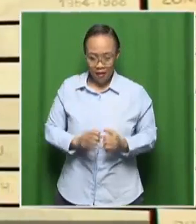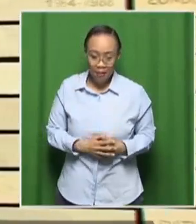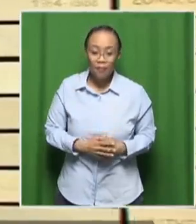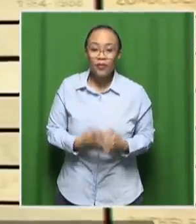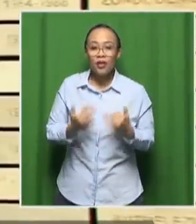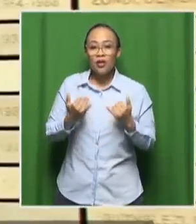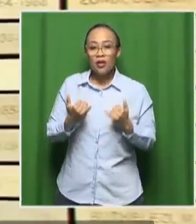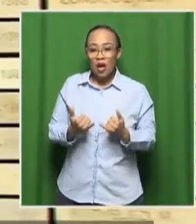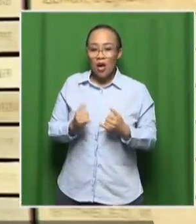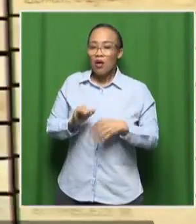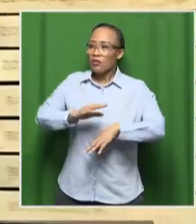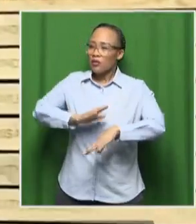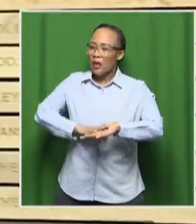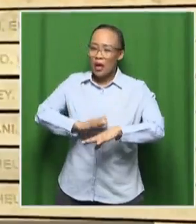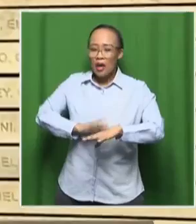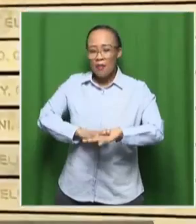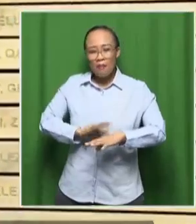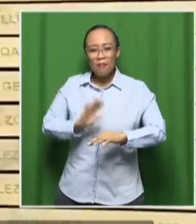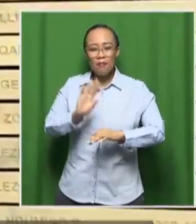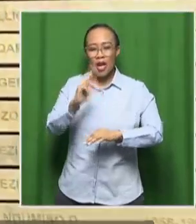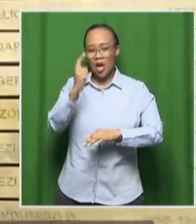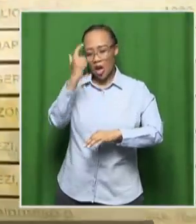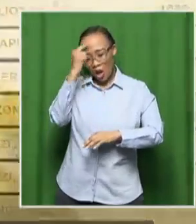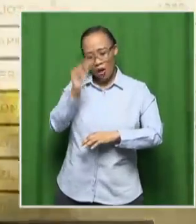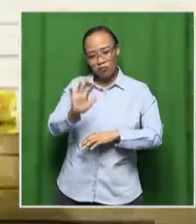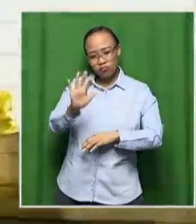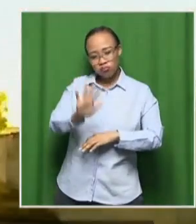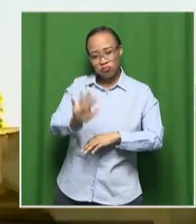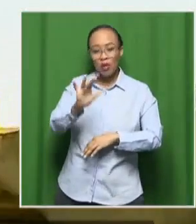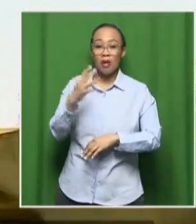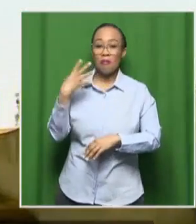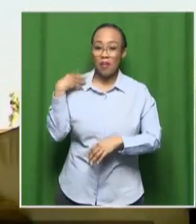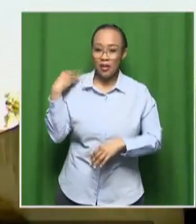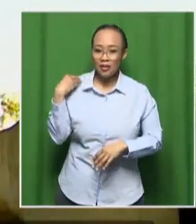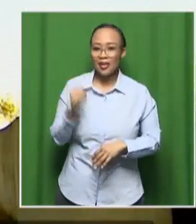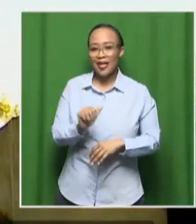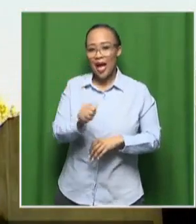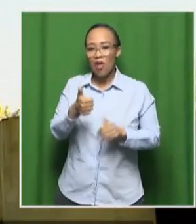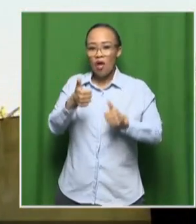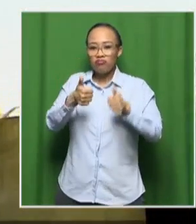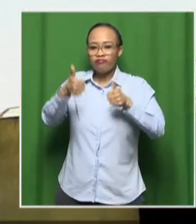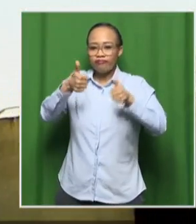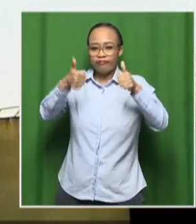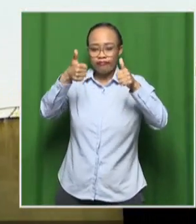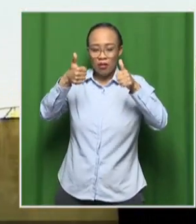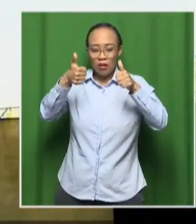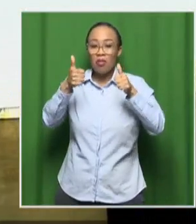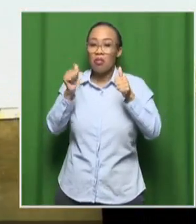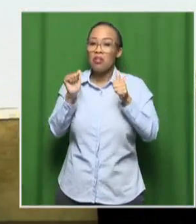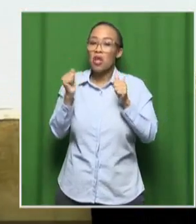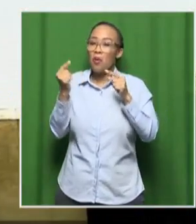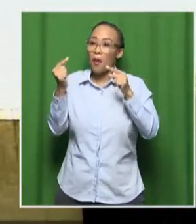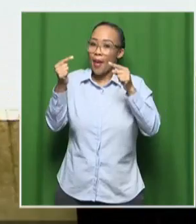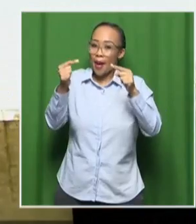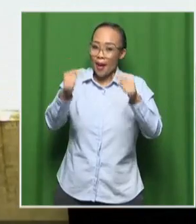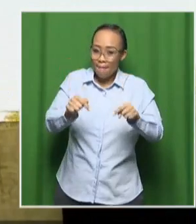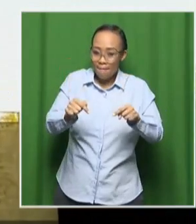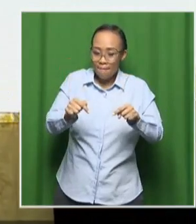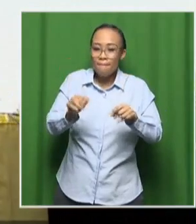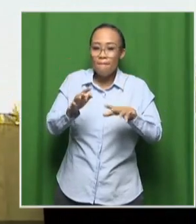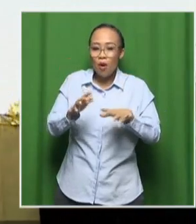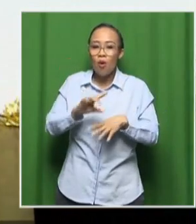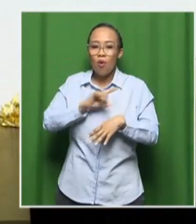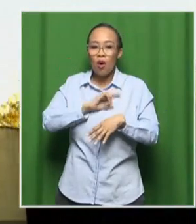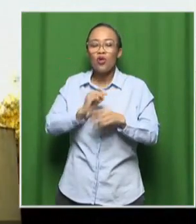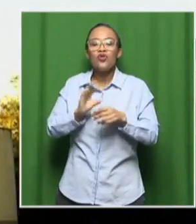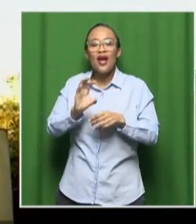around about 9 o'clock or so, see the minister and various other dignitaries come out to be part of a wreath-laying ceremony